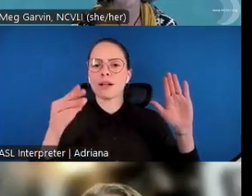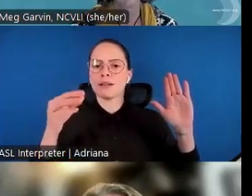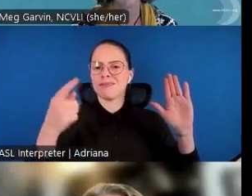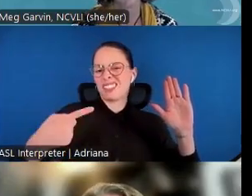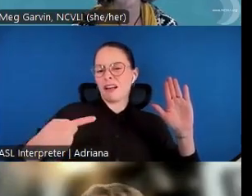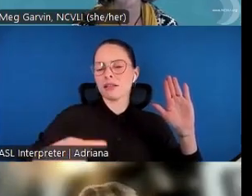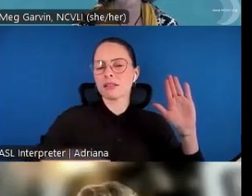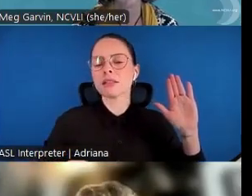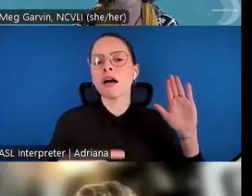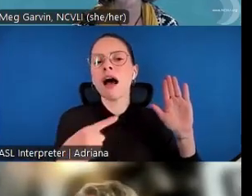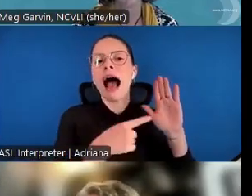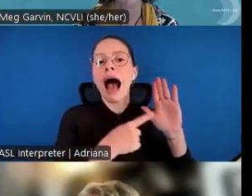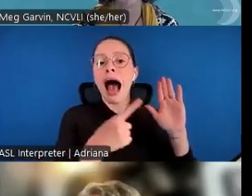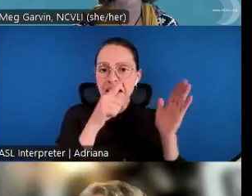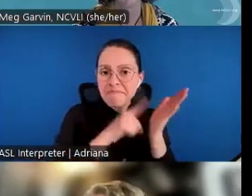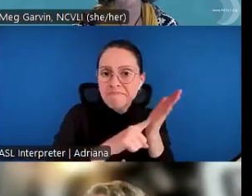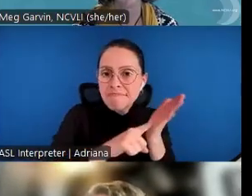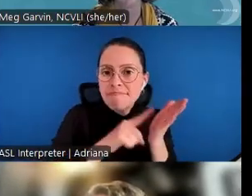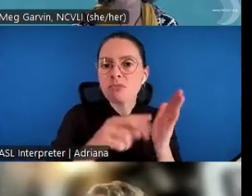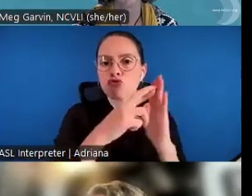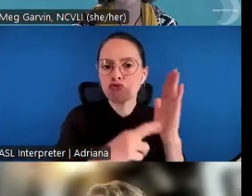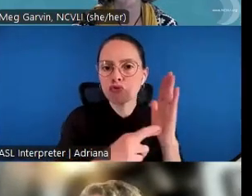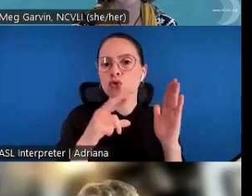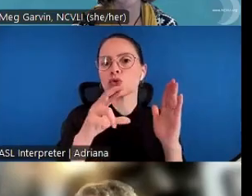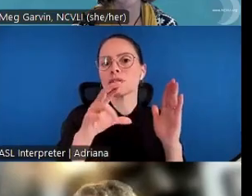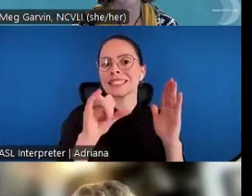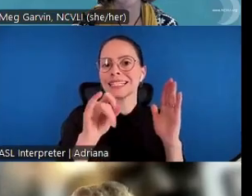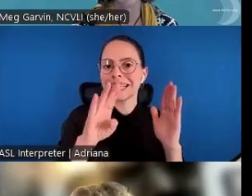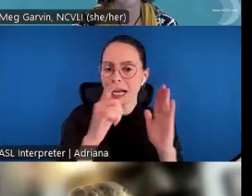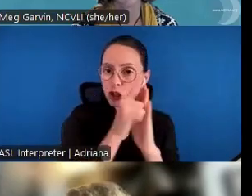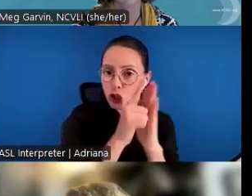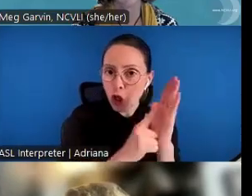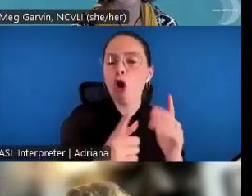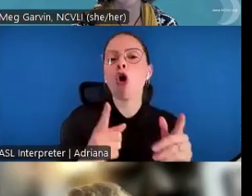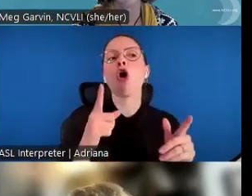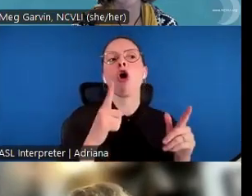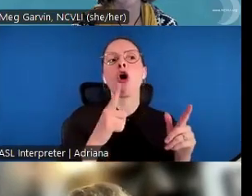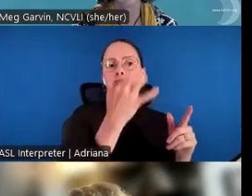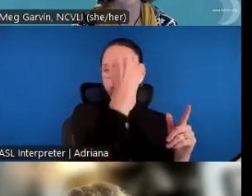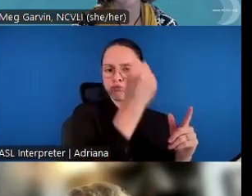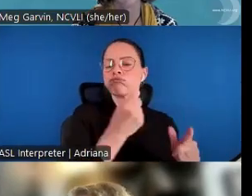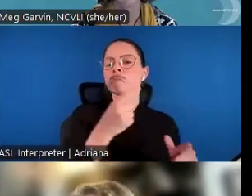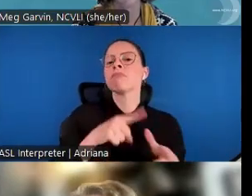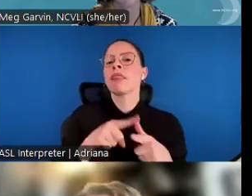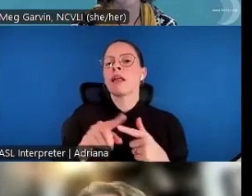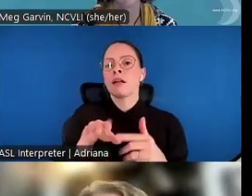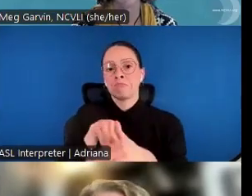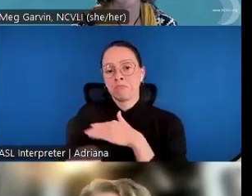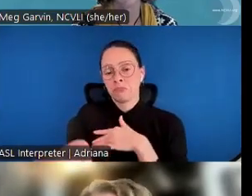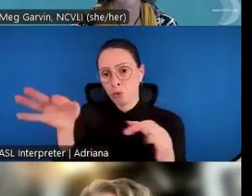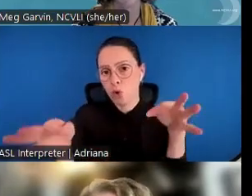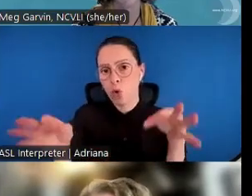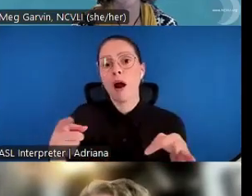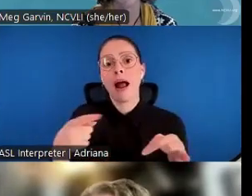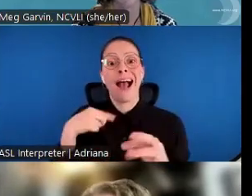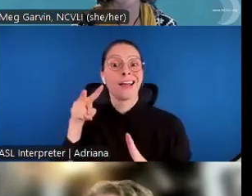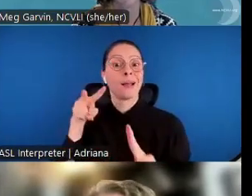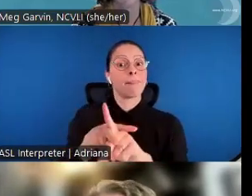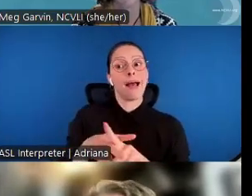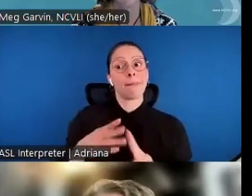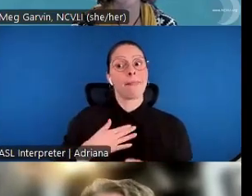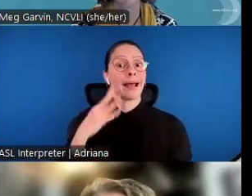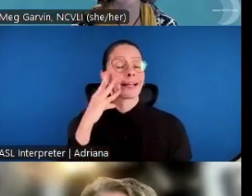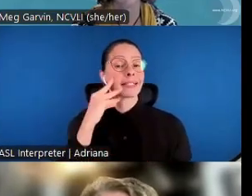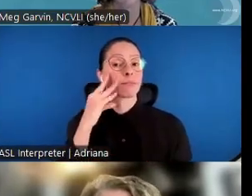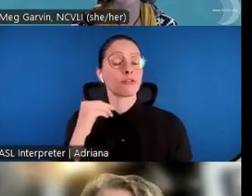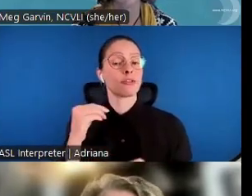looked up those rules and I looked up the case law. And then I walked into court and I started to apply my law degree and my experience to be able to